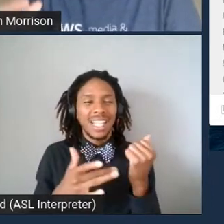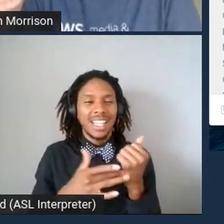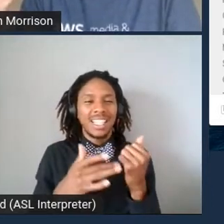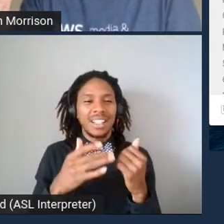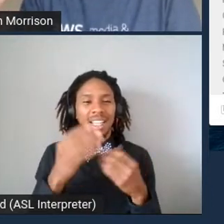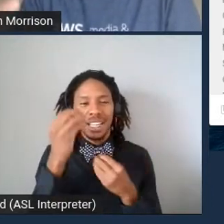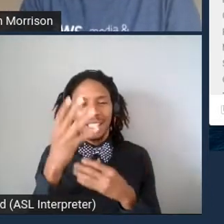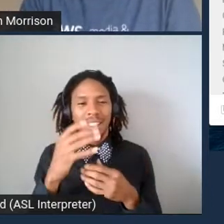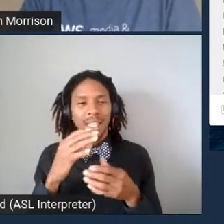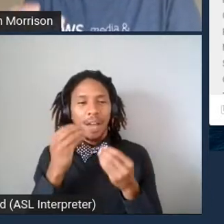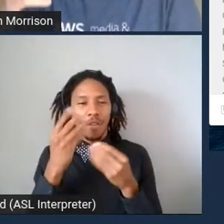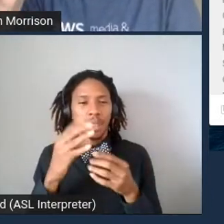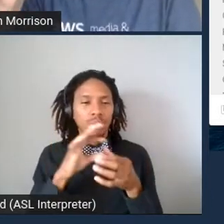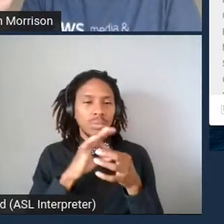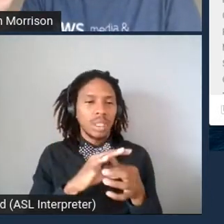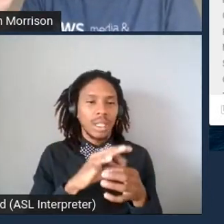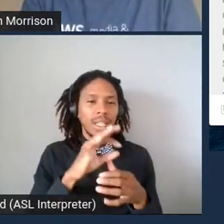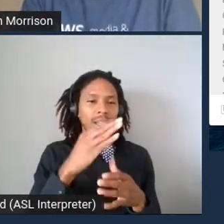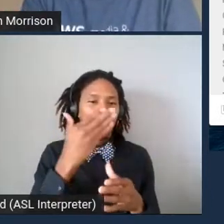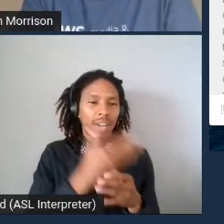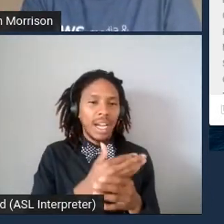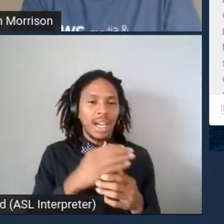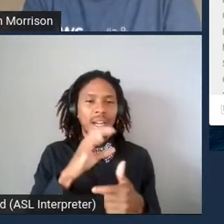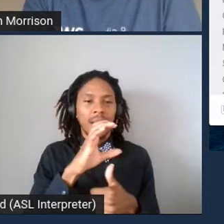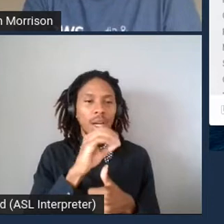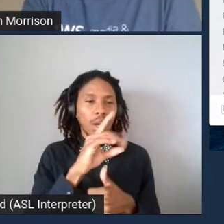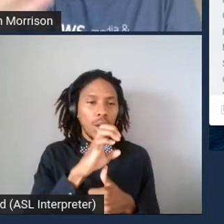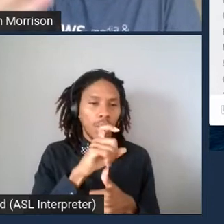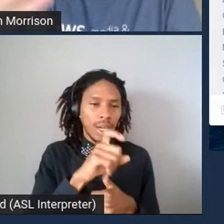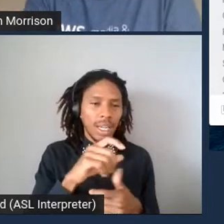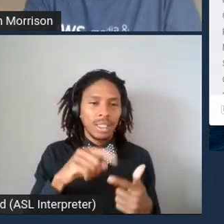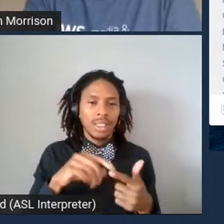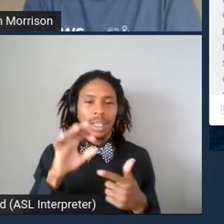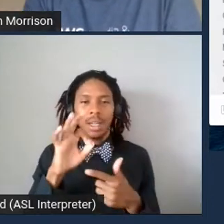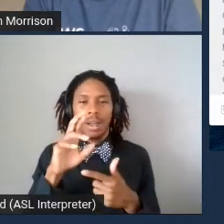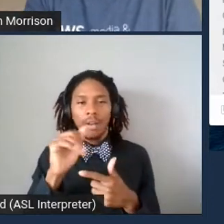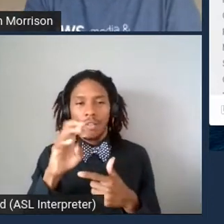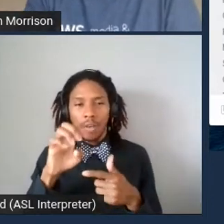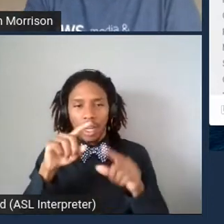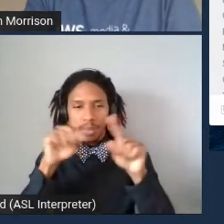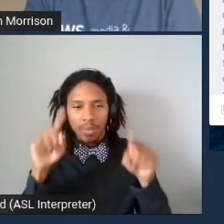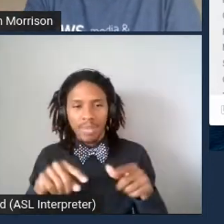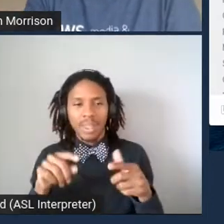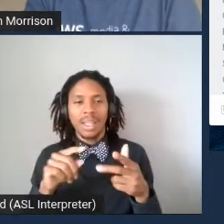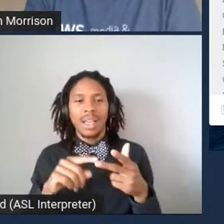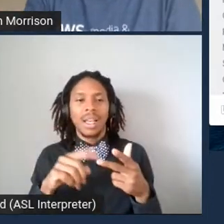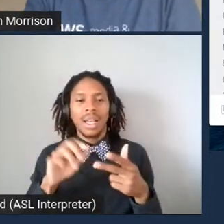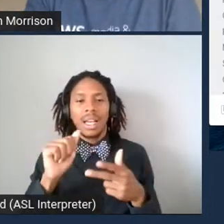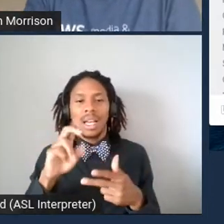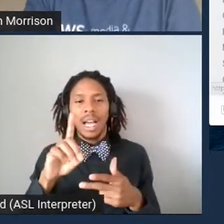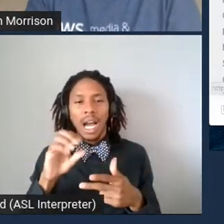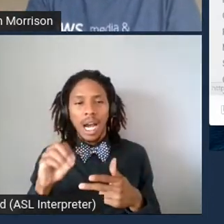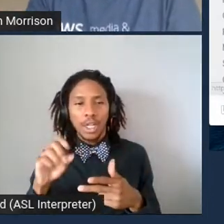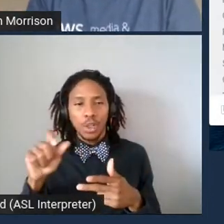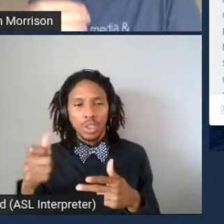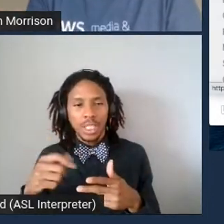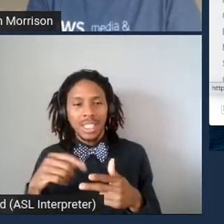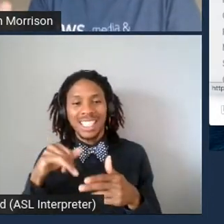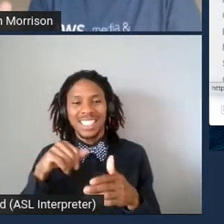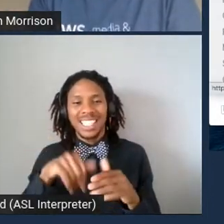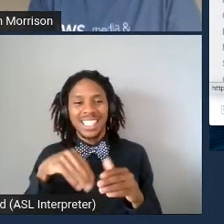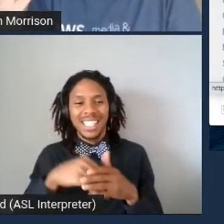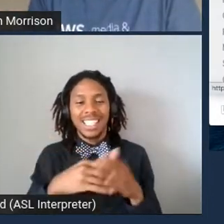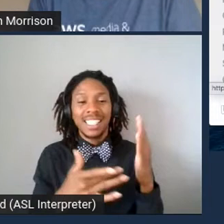file, what codecs, what frame rate, all of what audio channels. That's in the technical metadata.